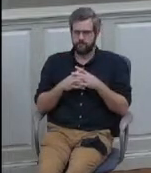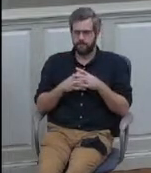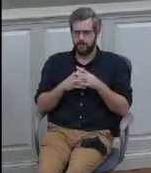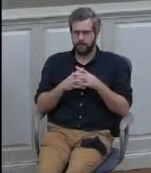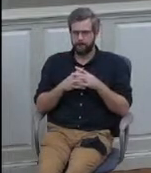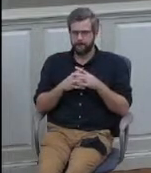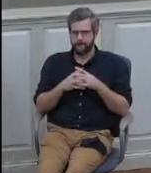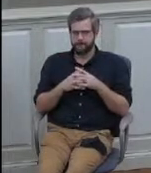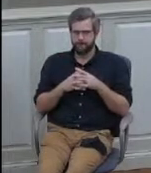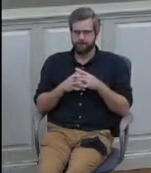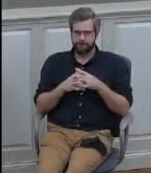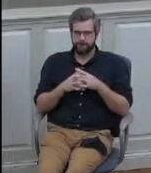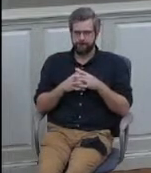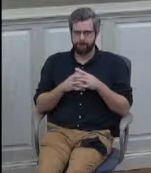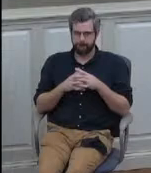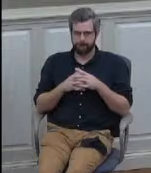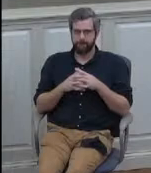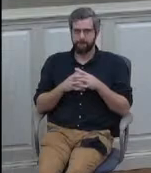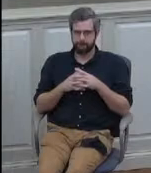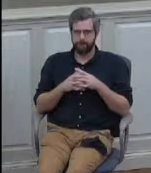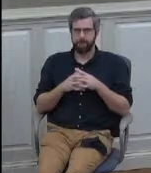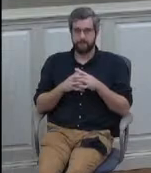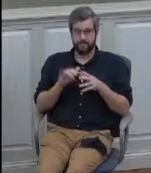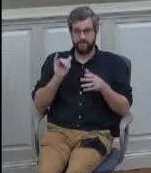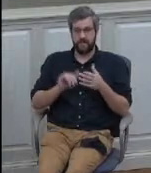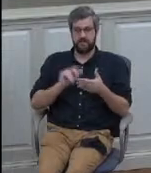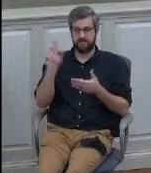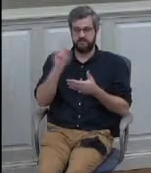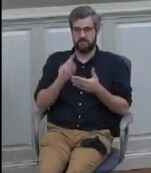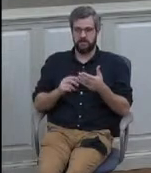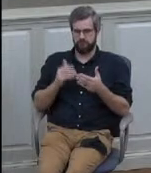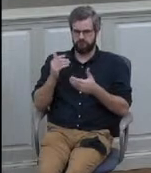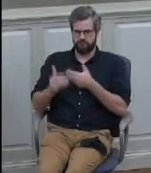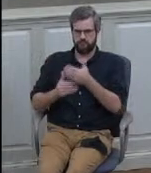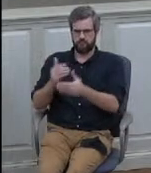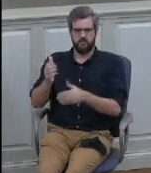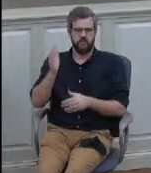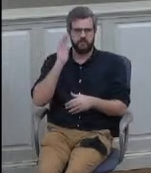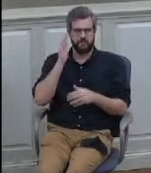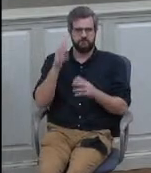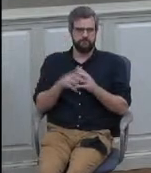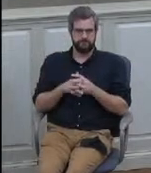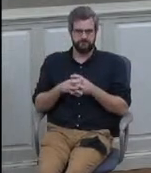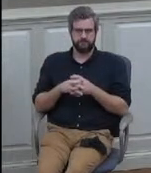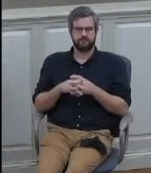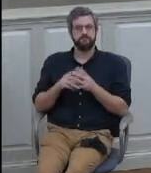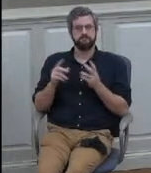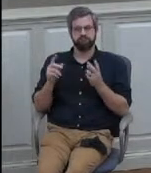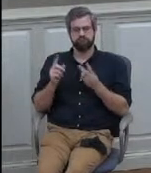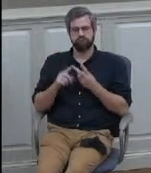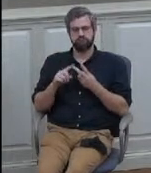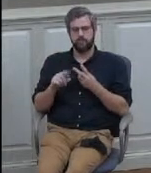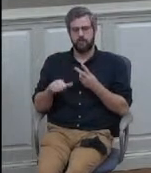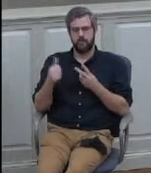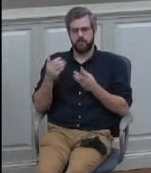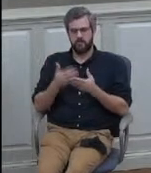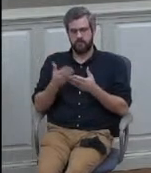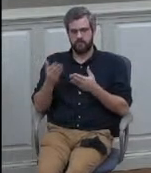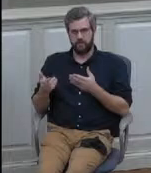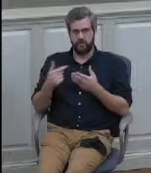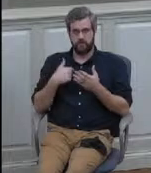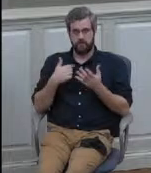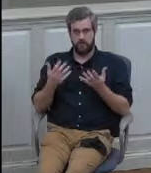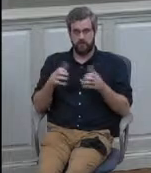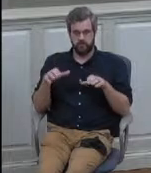So we're gonna move forward on that design with them. And then another thing that I'll be looking to do in